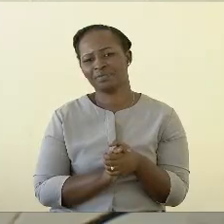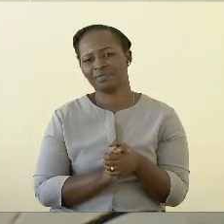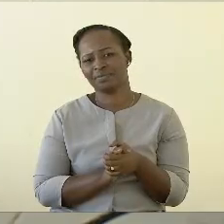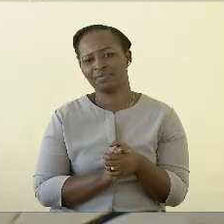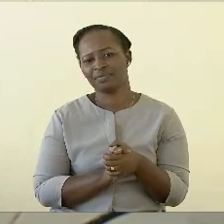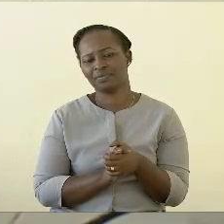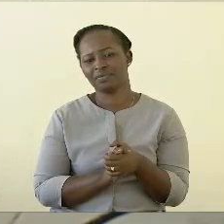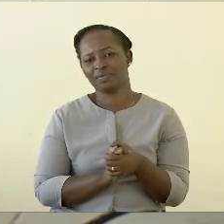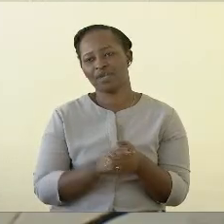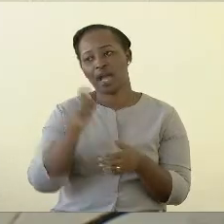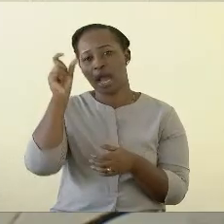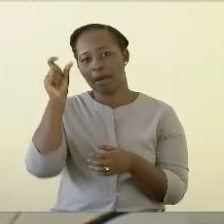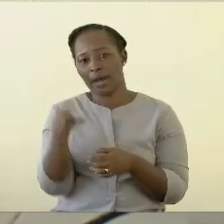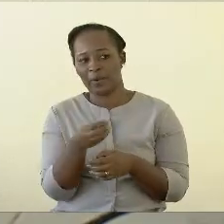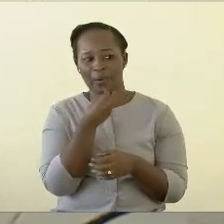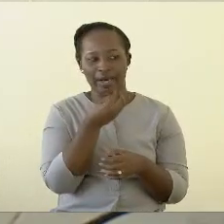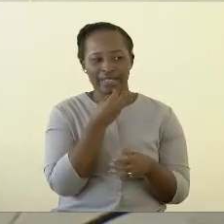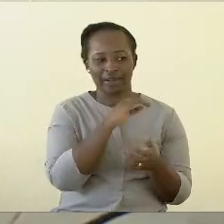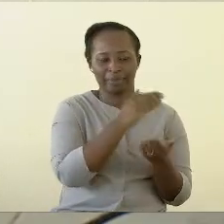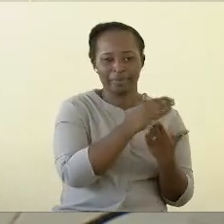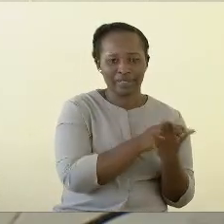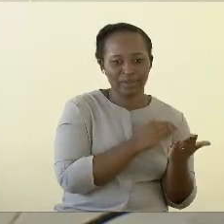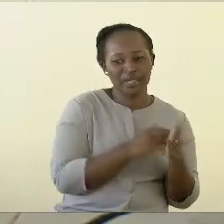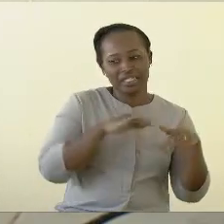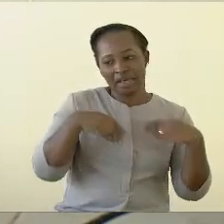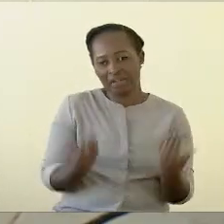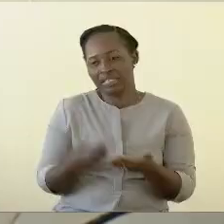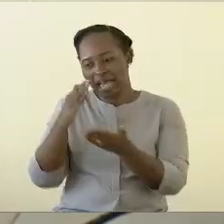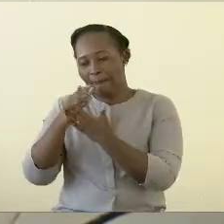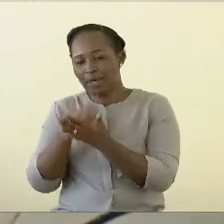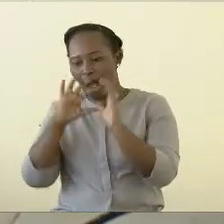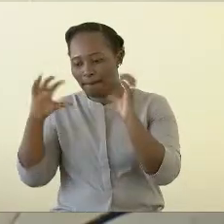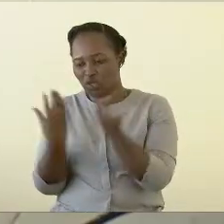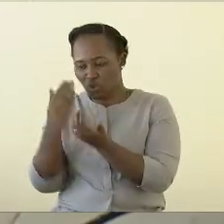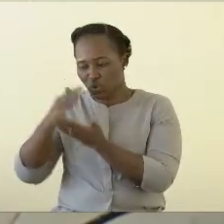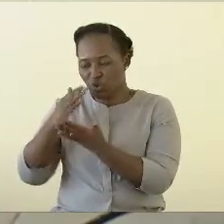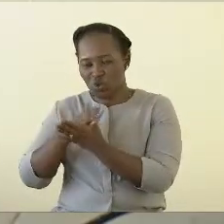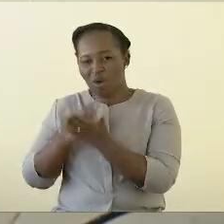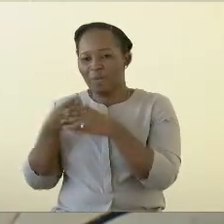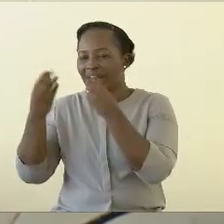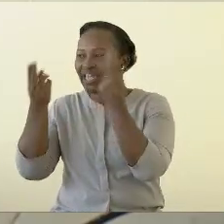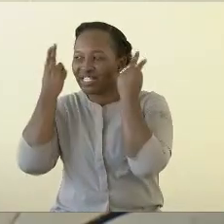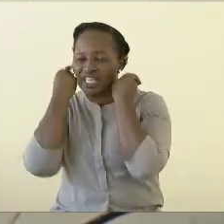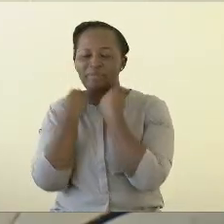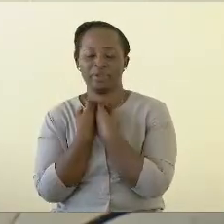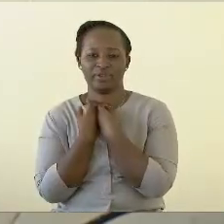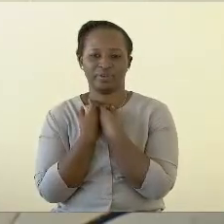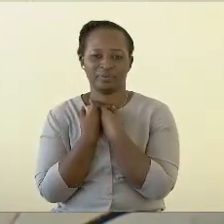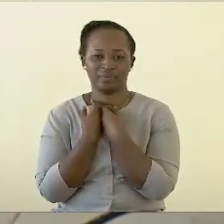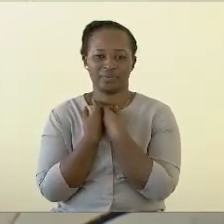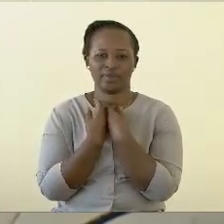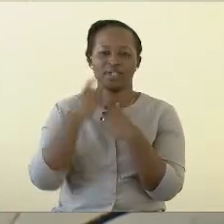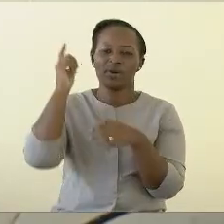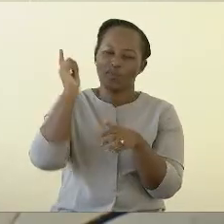Supply humans with cabbage or supply them with rabbits that are feeding on the cabbage? Think about it. So what is